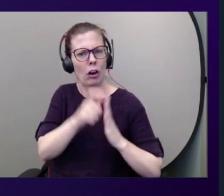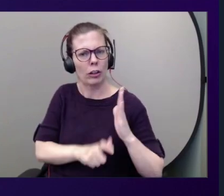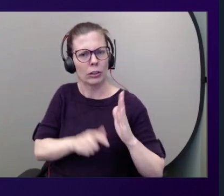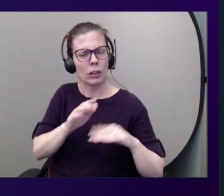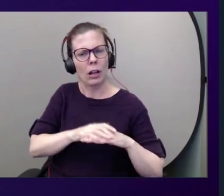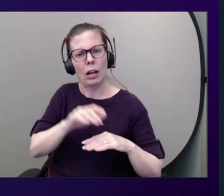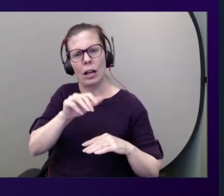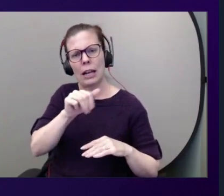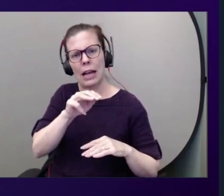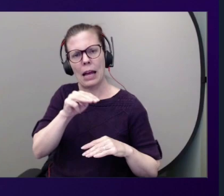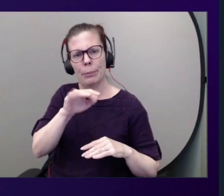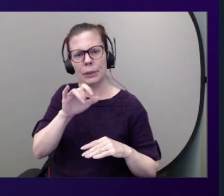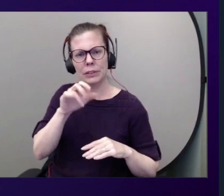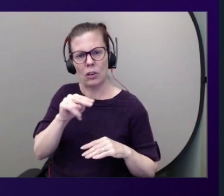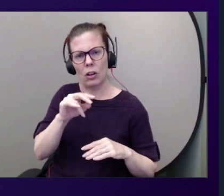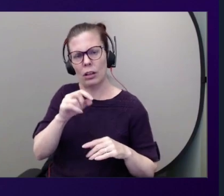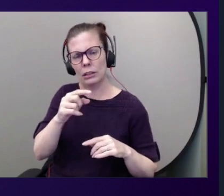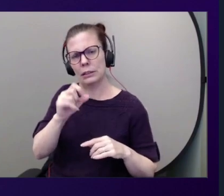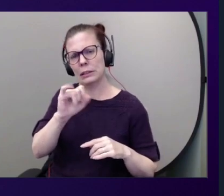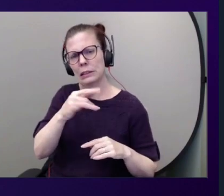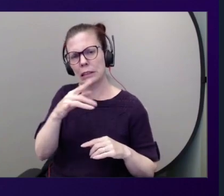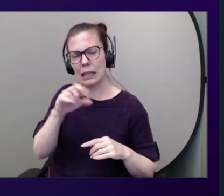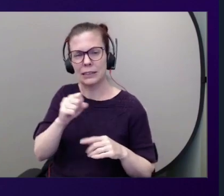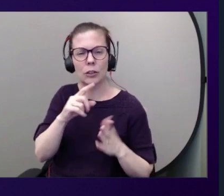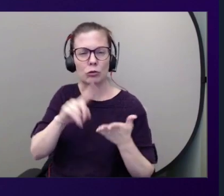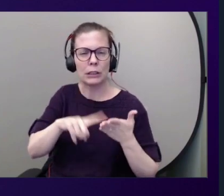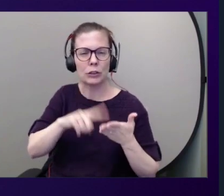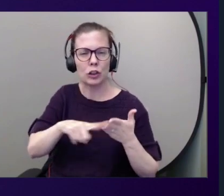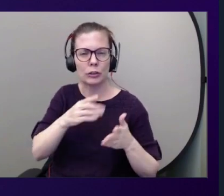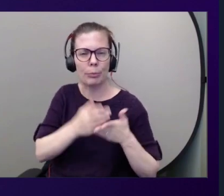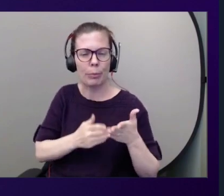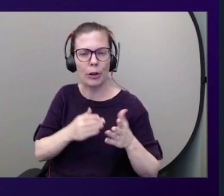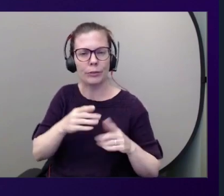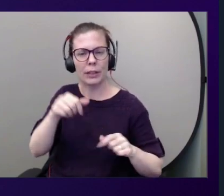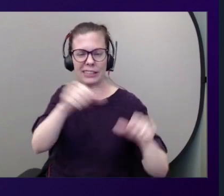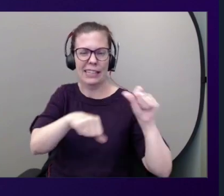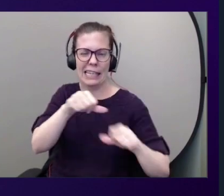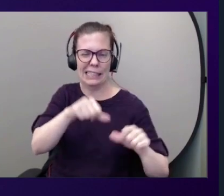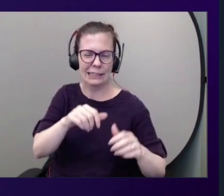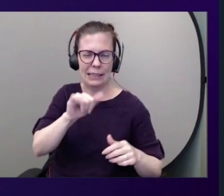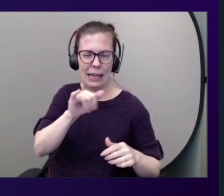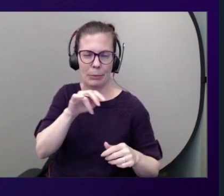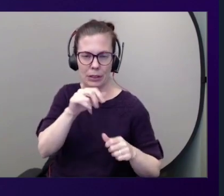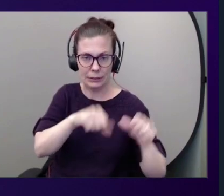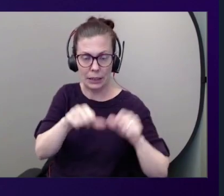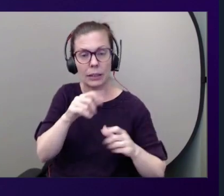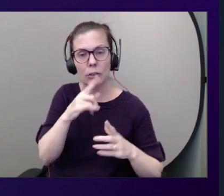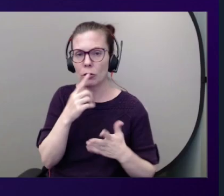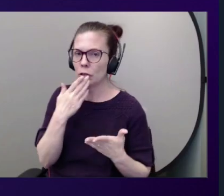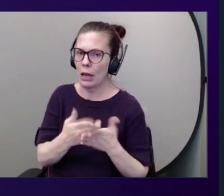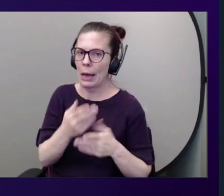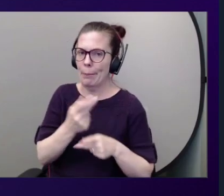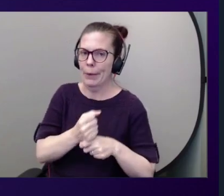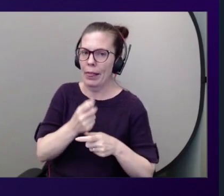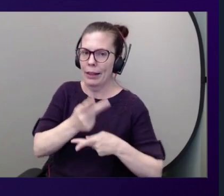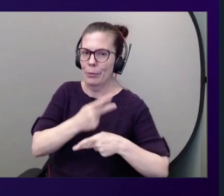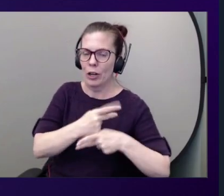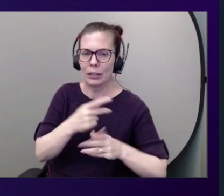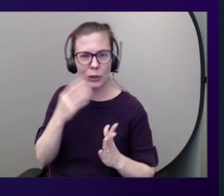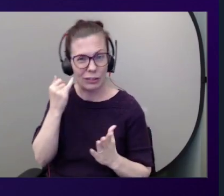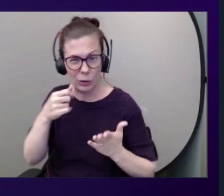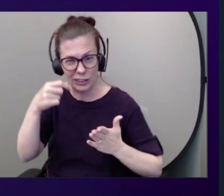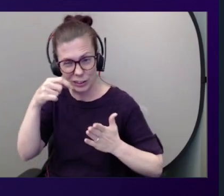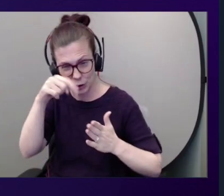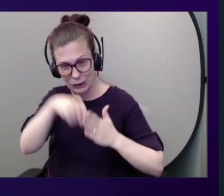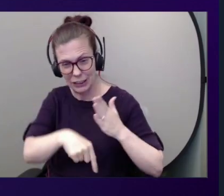is the research department of Amazon, from the data scientists who built the product. So if you would like to dig into this slide, never fear, there is so much more